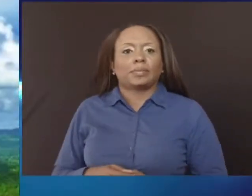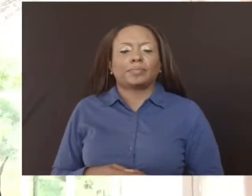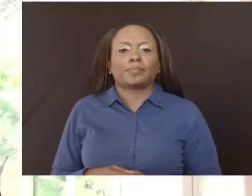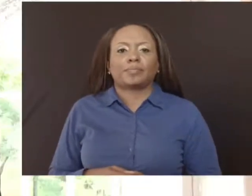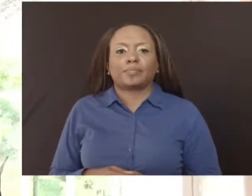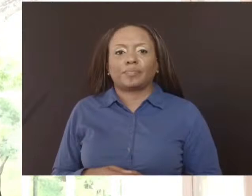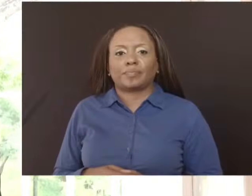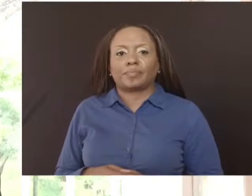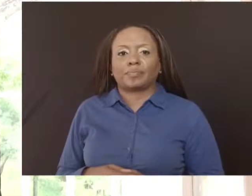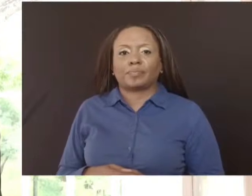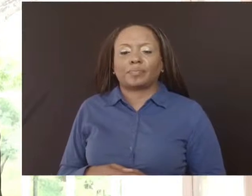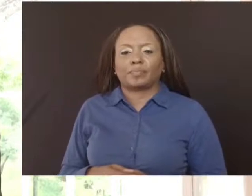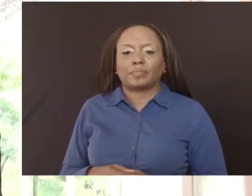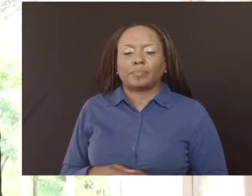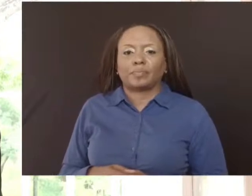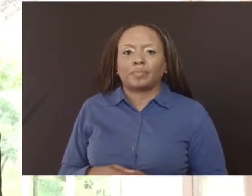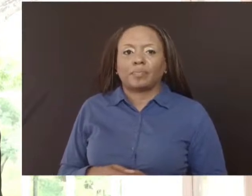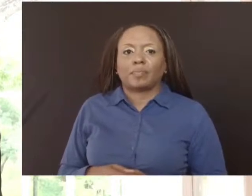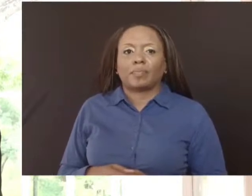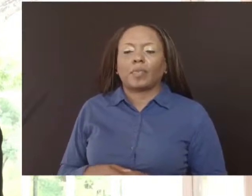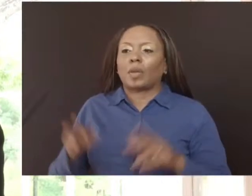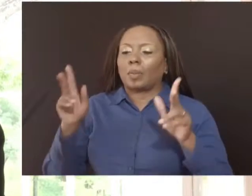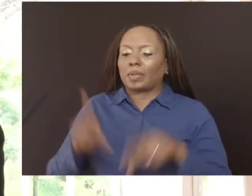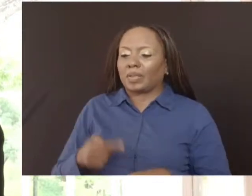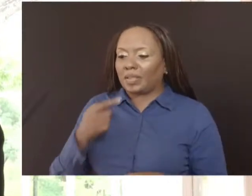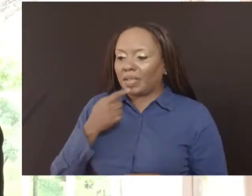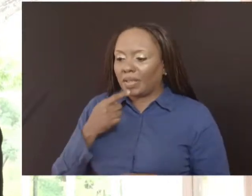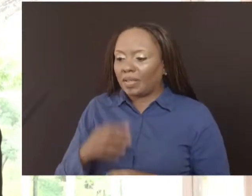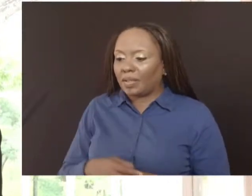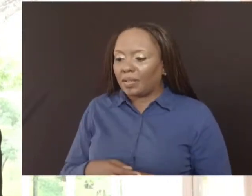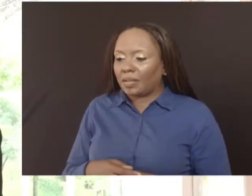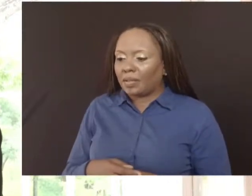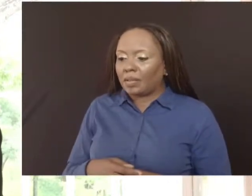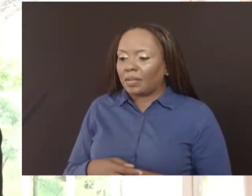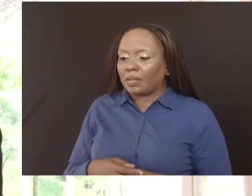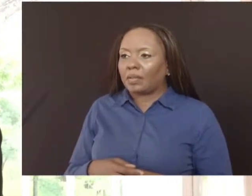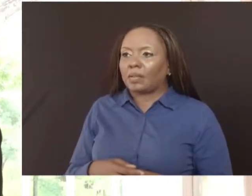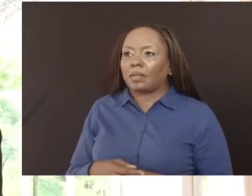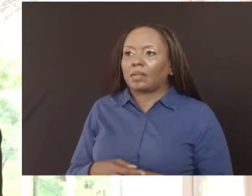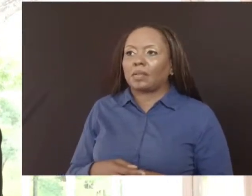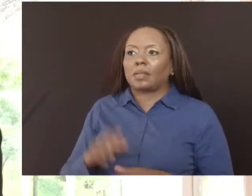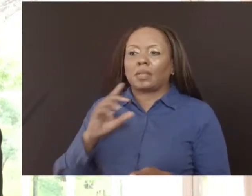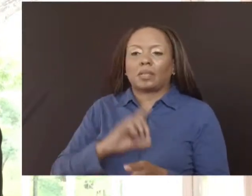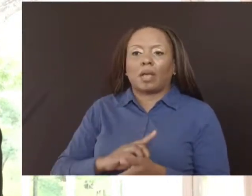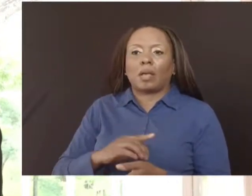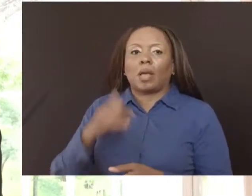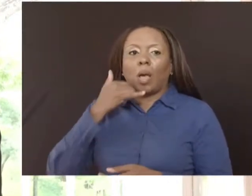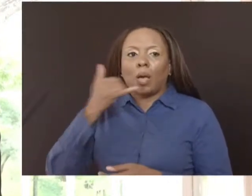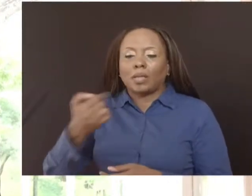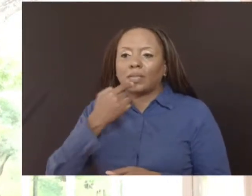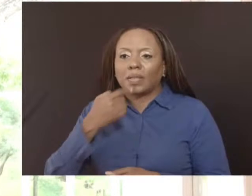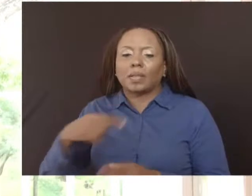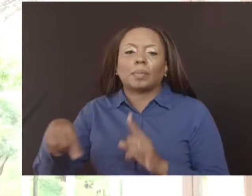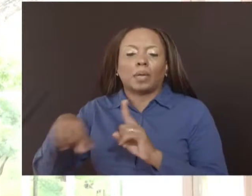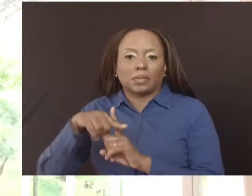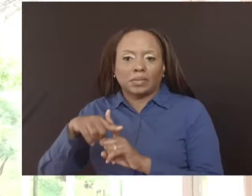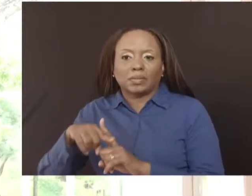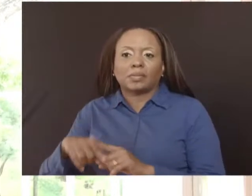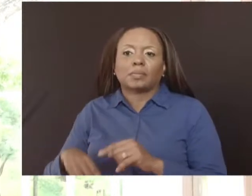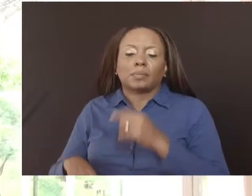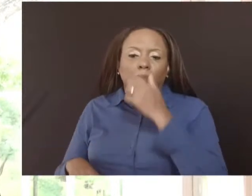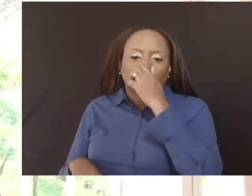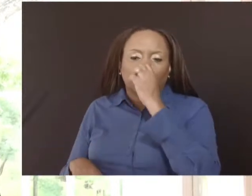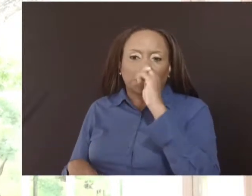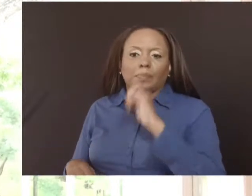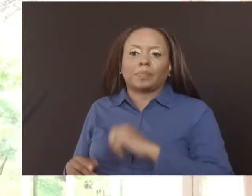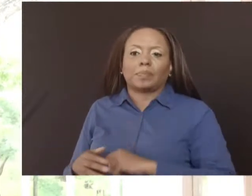writes that they received a call on Tuesday that they were positive. They told the person their health ailments, and